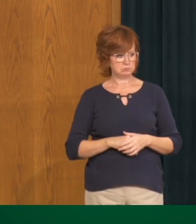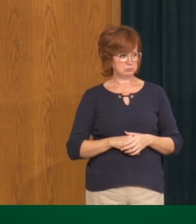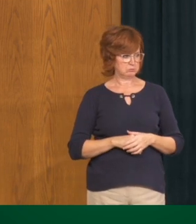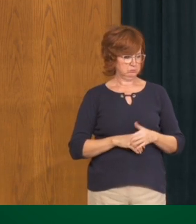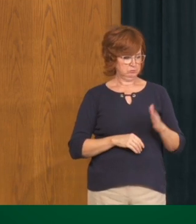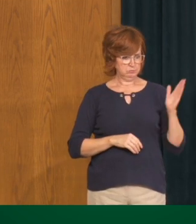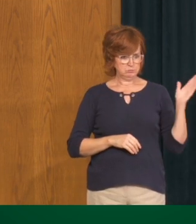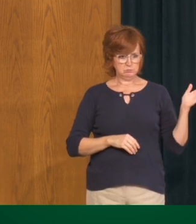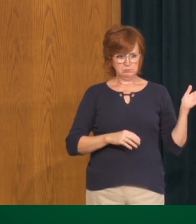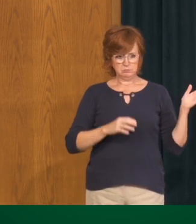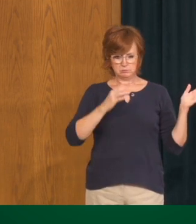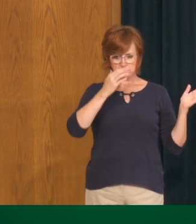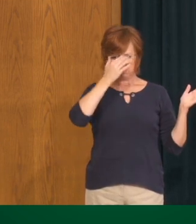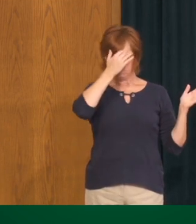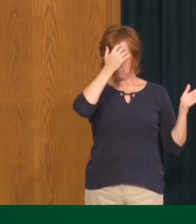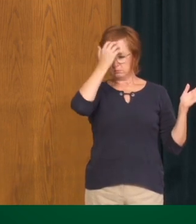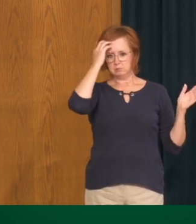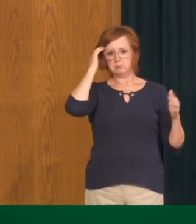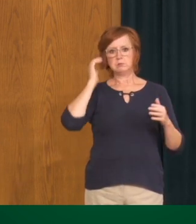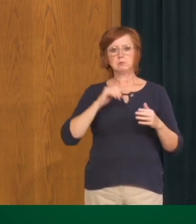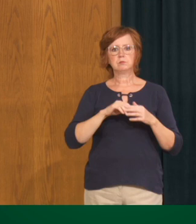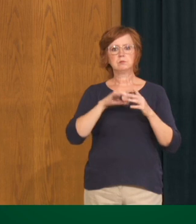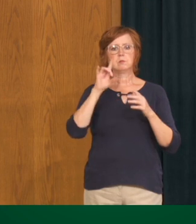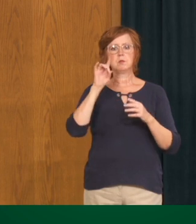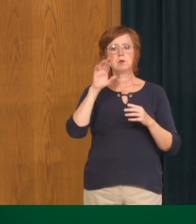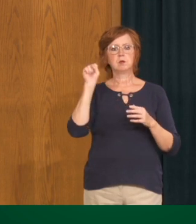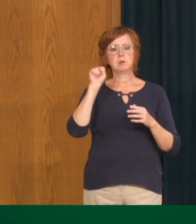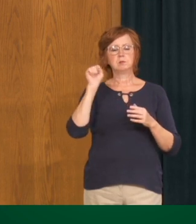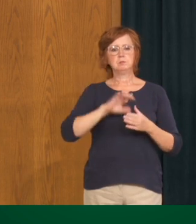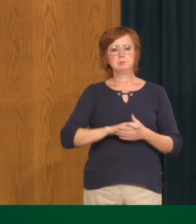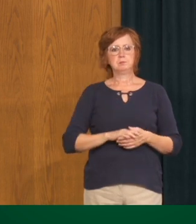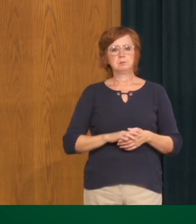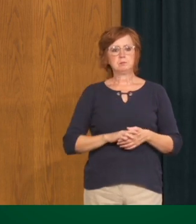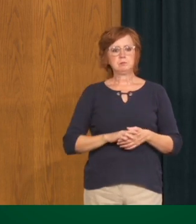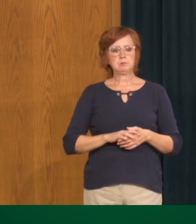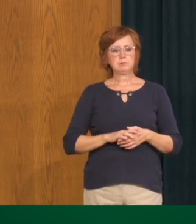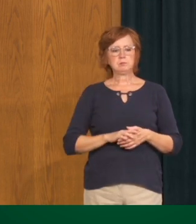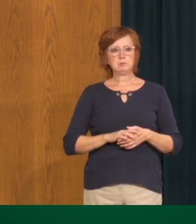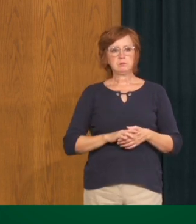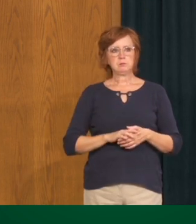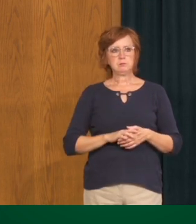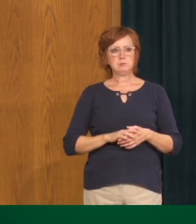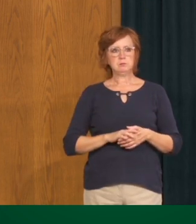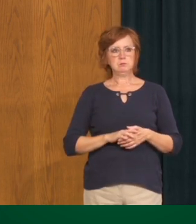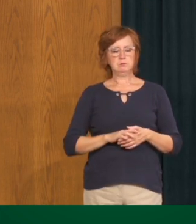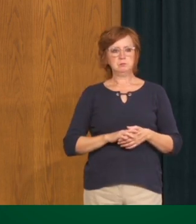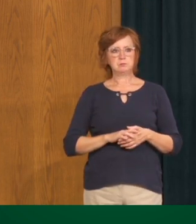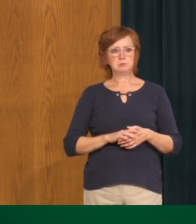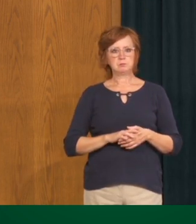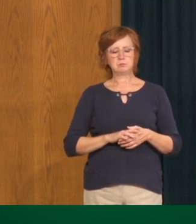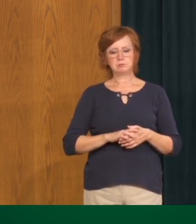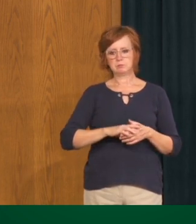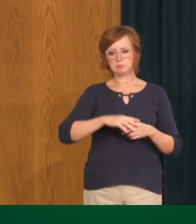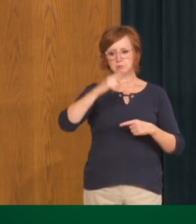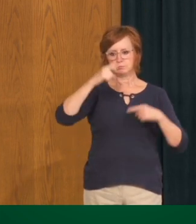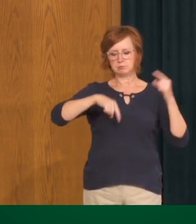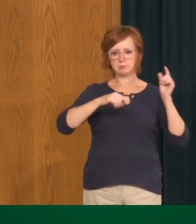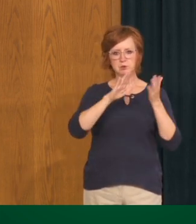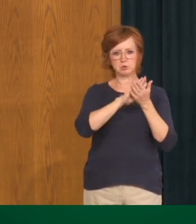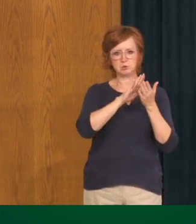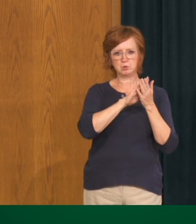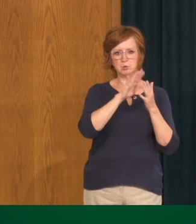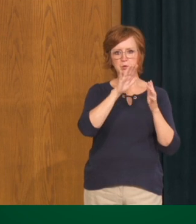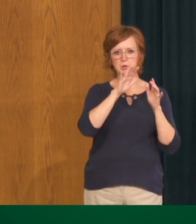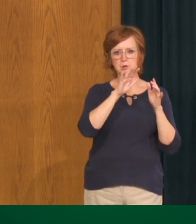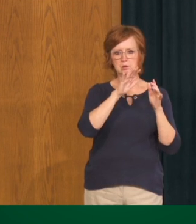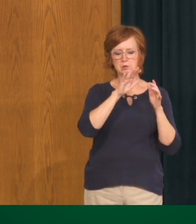I mean, my understanding is that there's a wide variation in school sizes, and also there will be